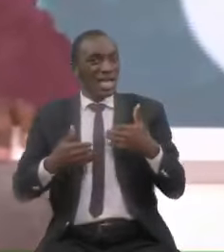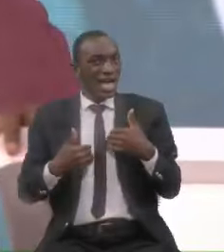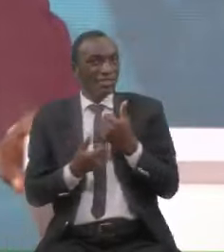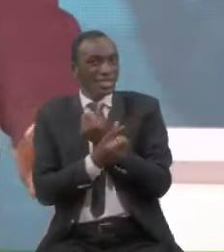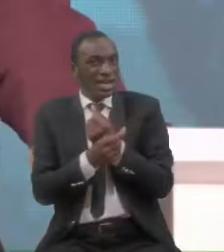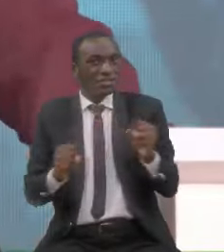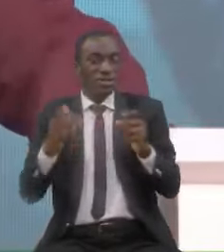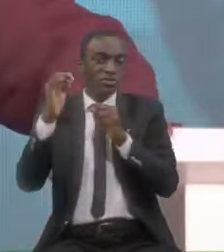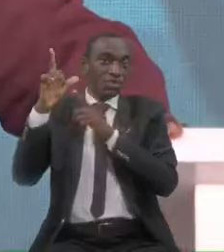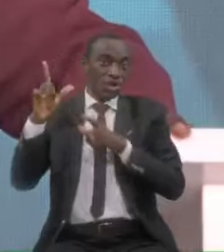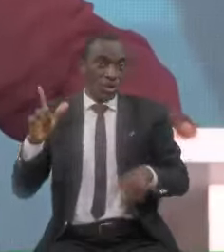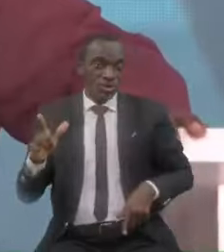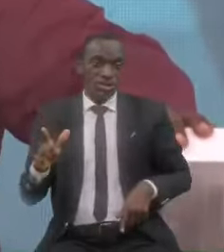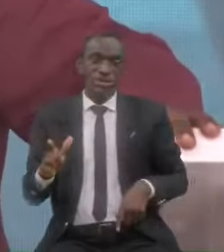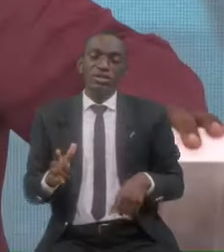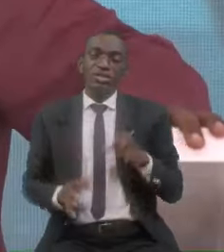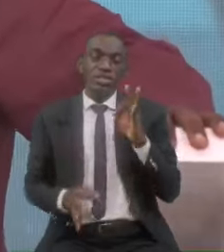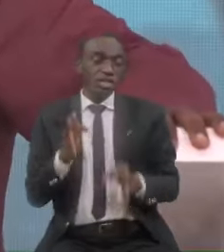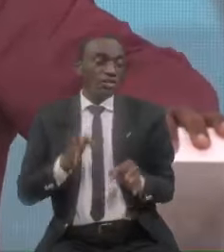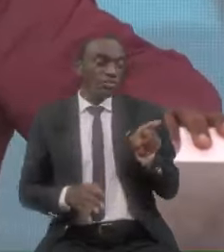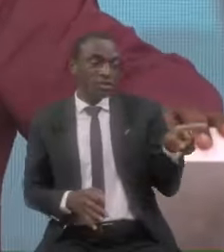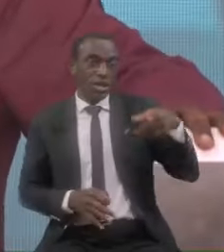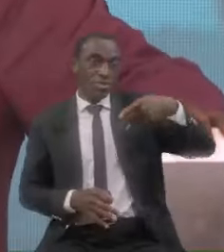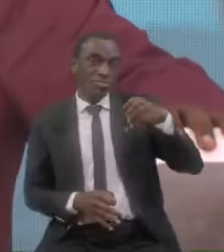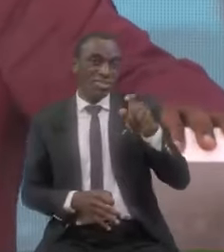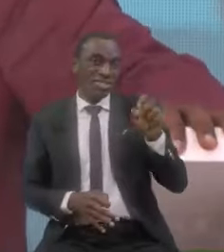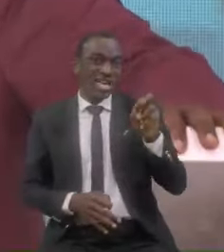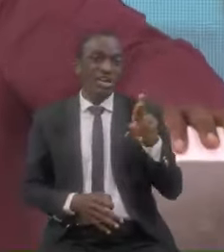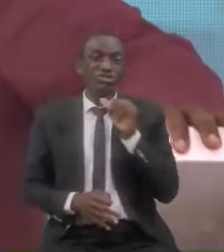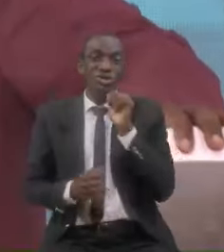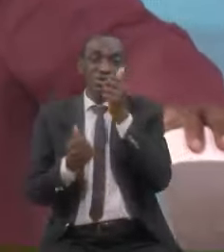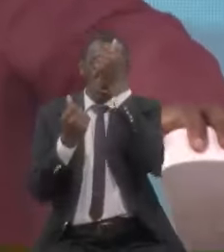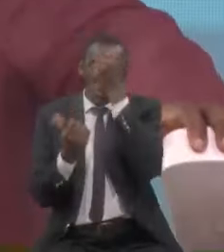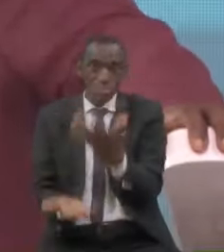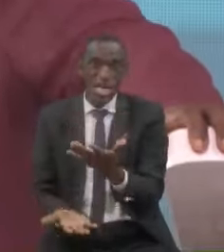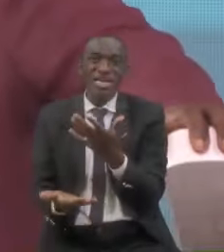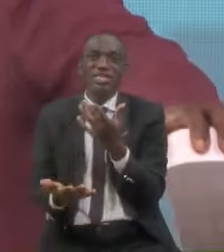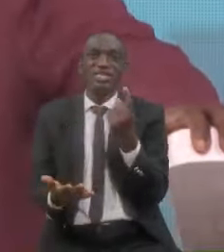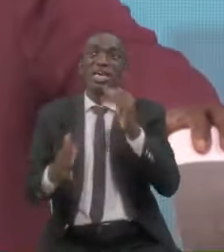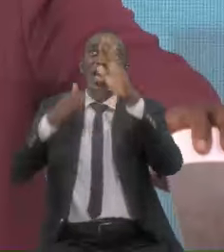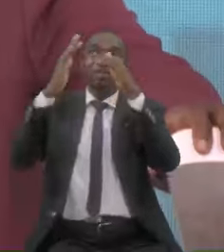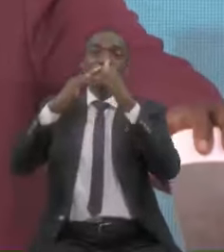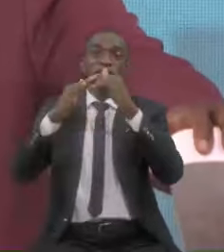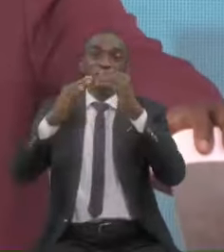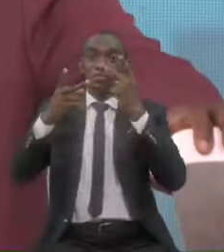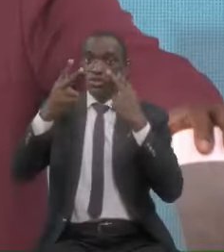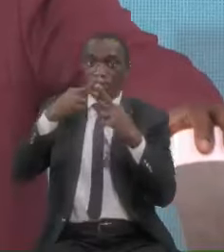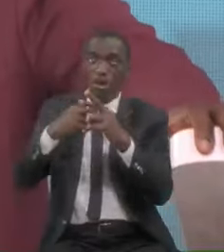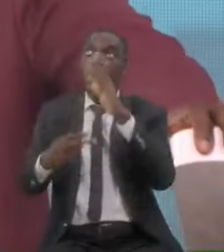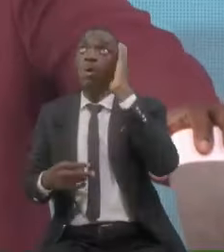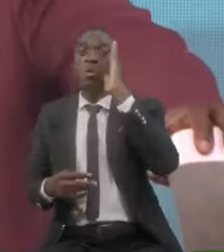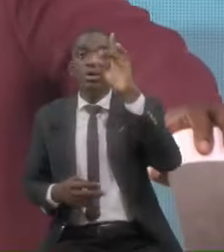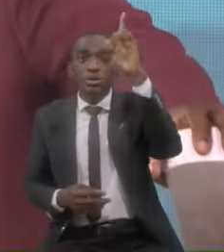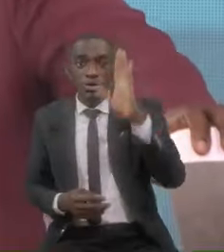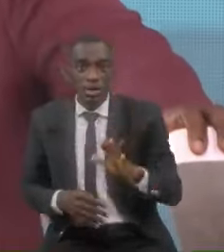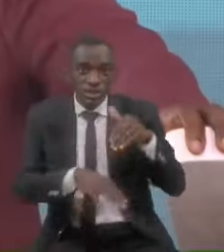Lord, if he were disobedient to the heavenly vision, will the Lord send an angel